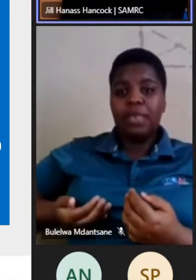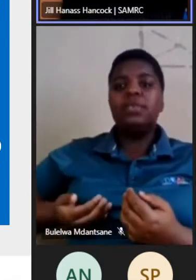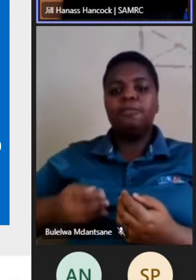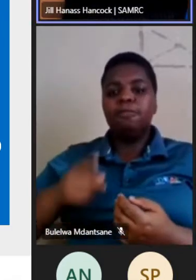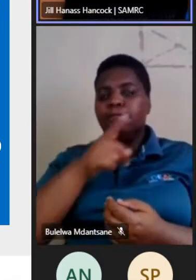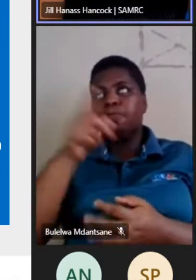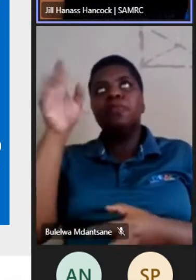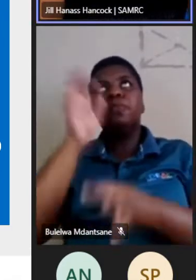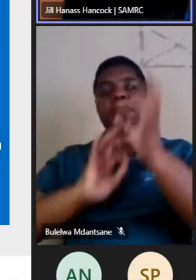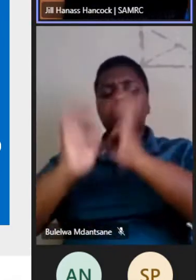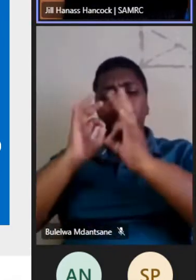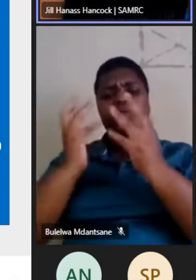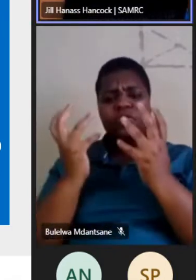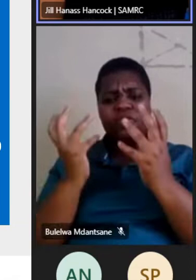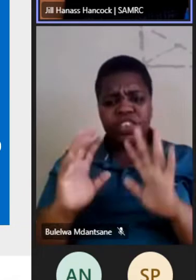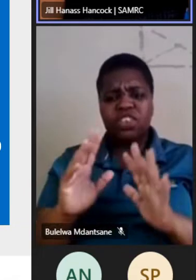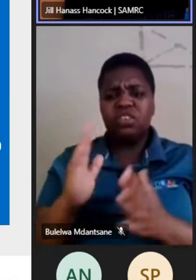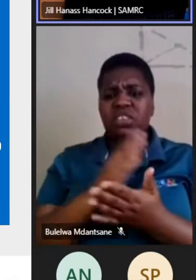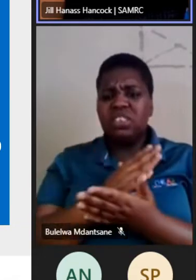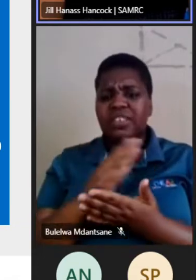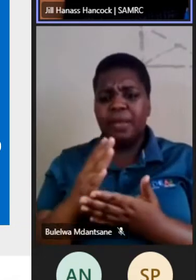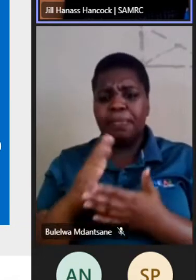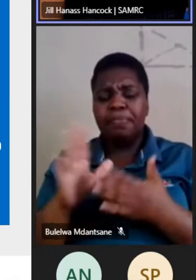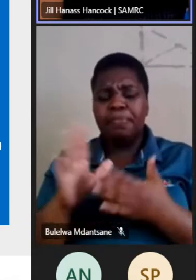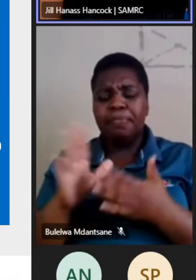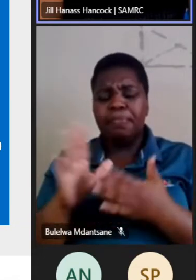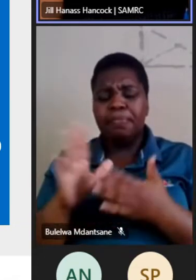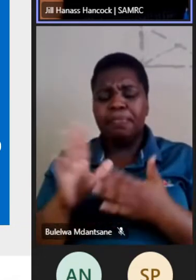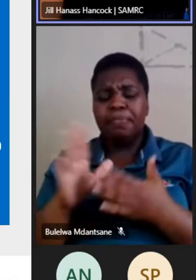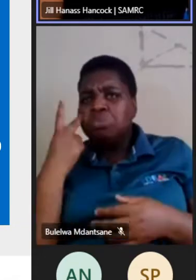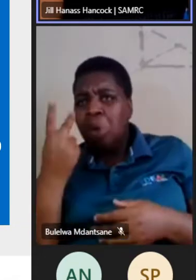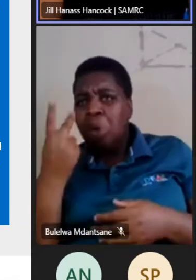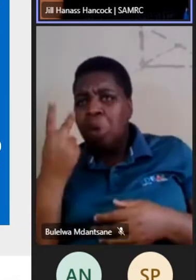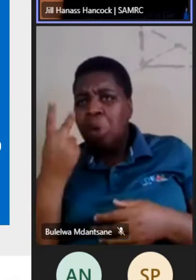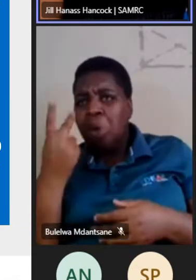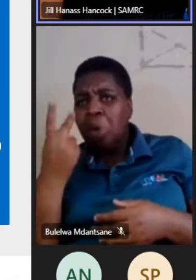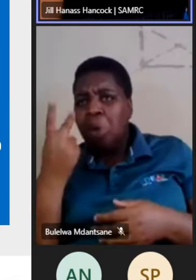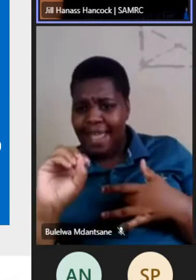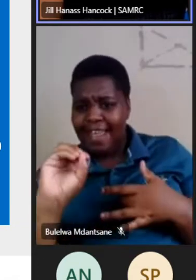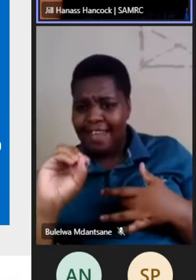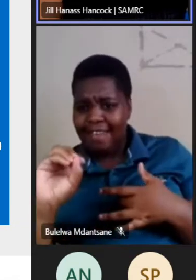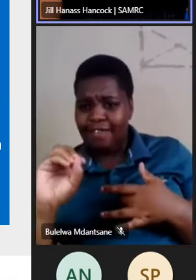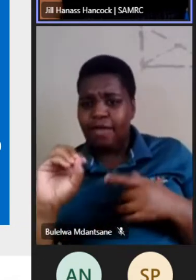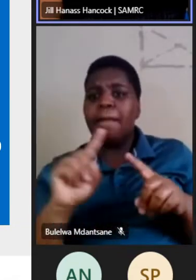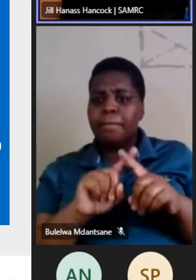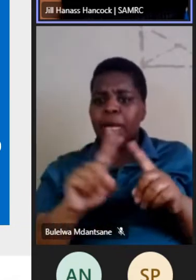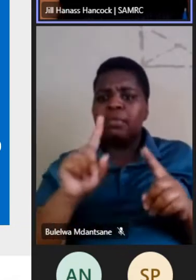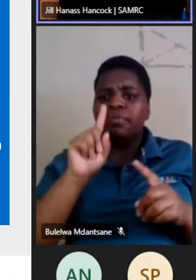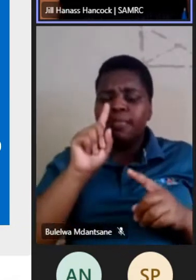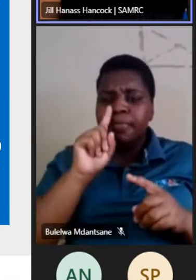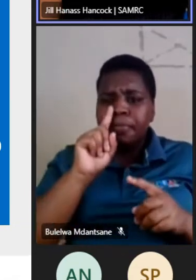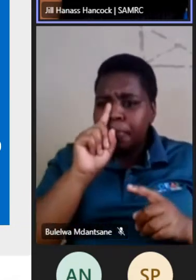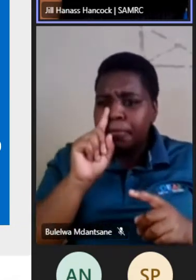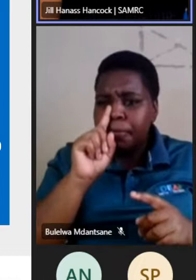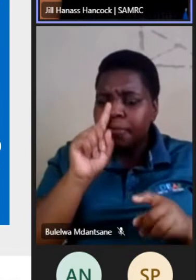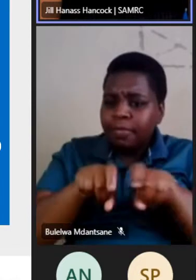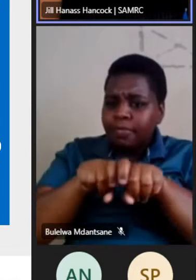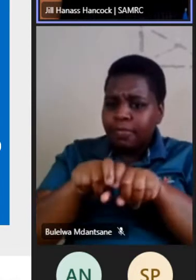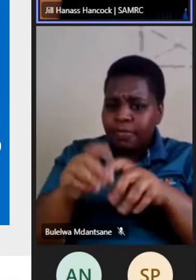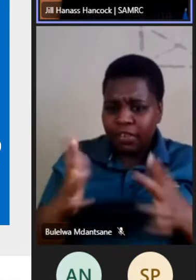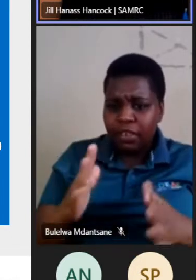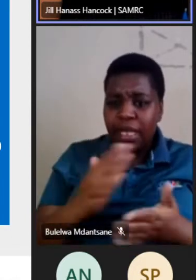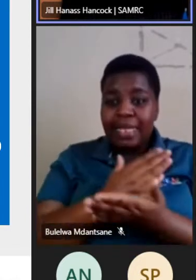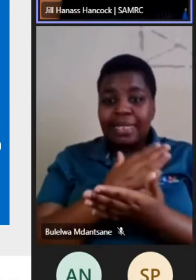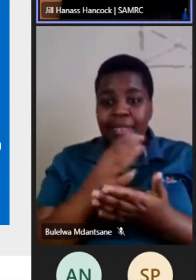explained that either they or the family member had some symptoms, but there was very, very little testing. They often self-diagnosed a